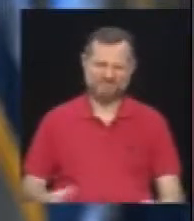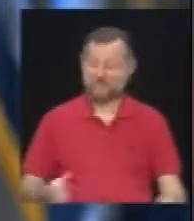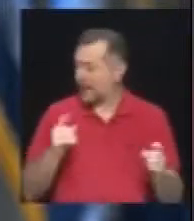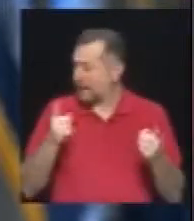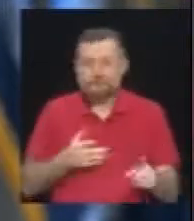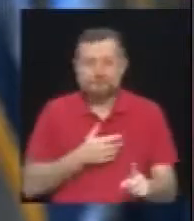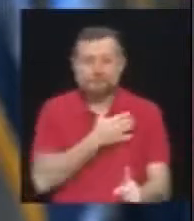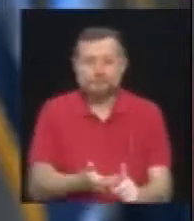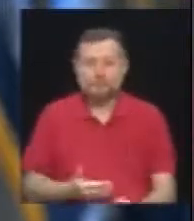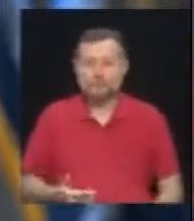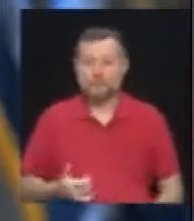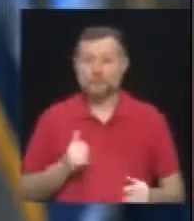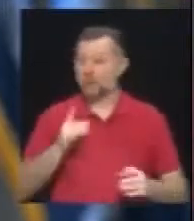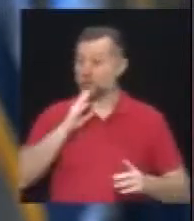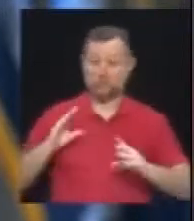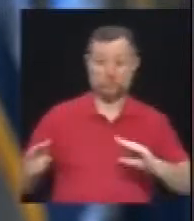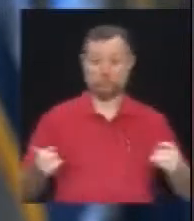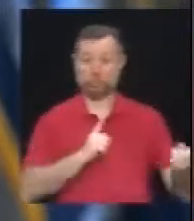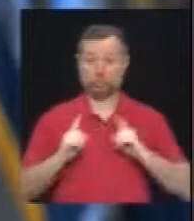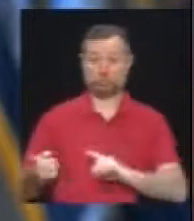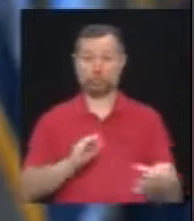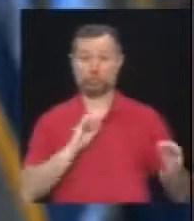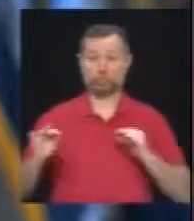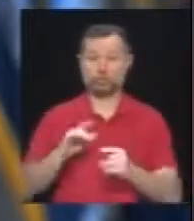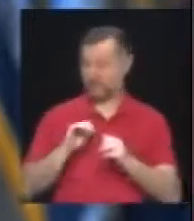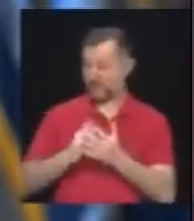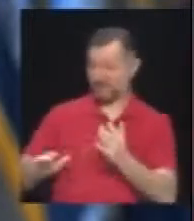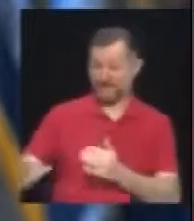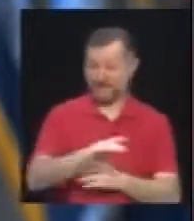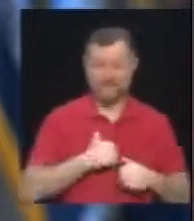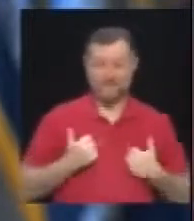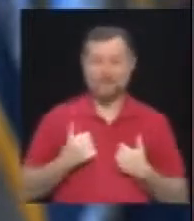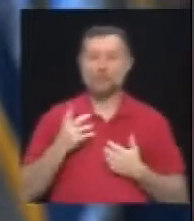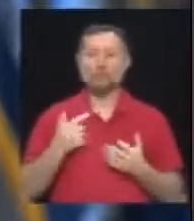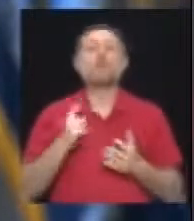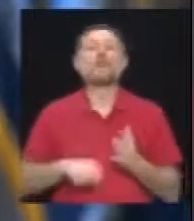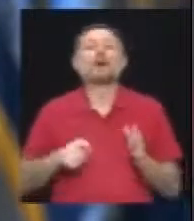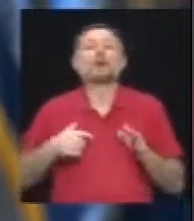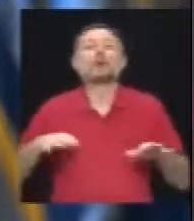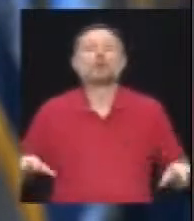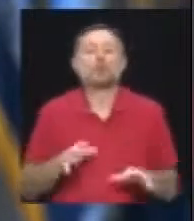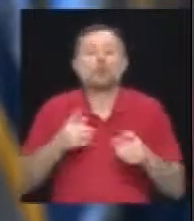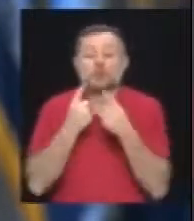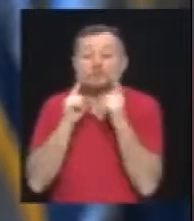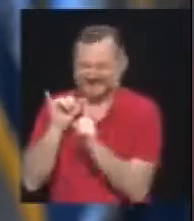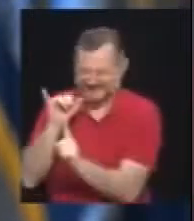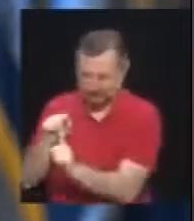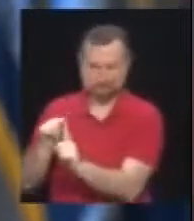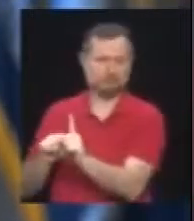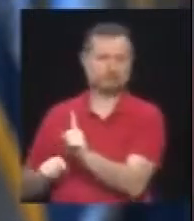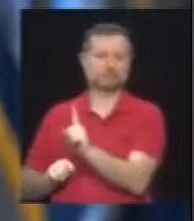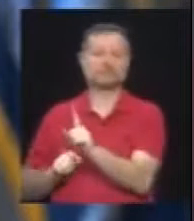It's not what we say in life that matters. It's what we do. And the same is true for our